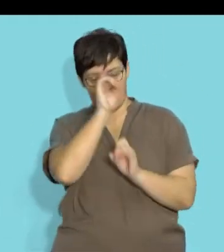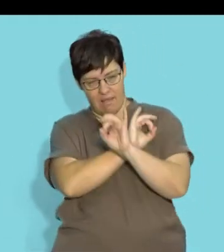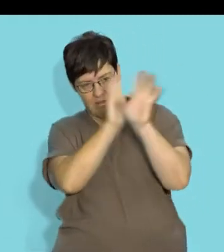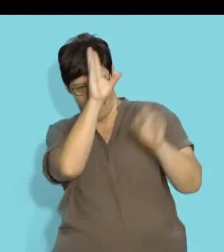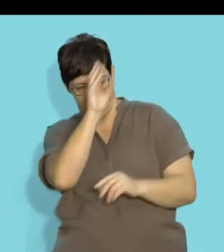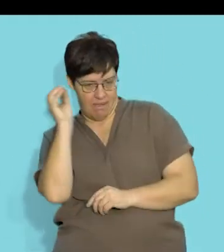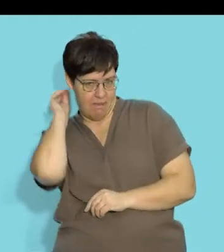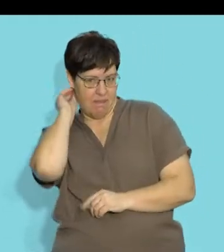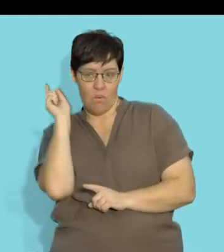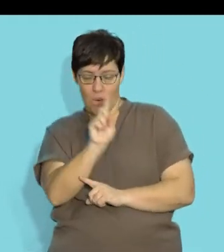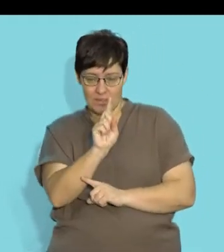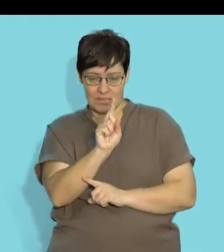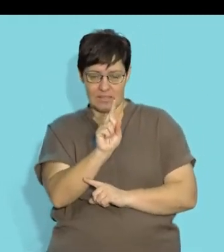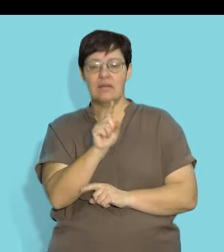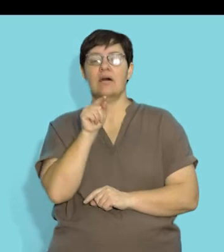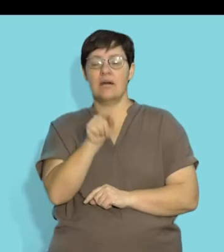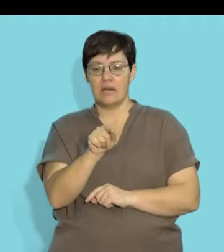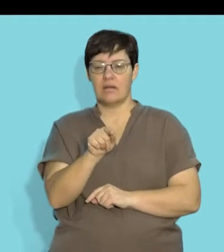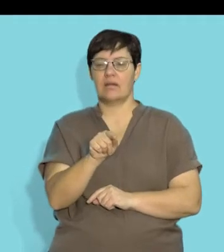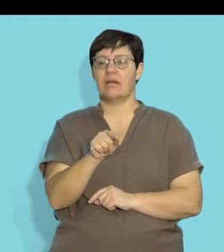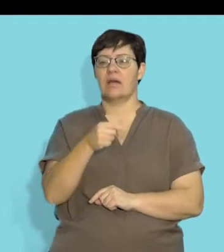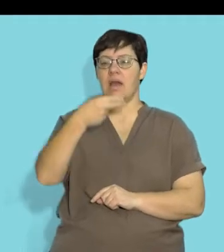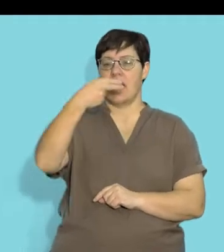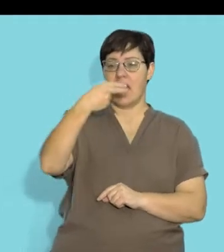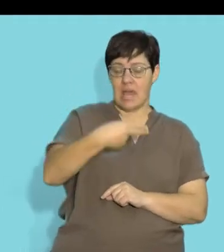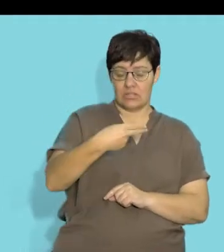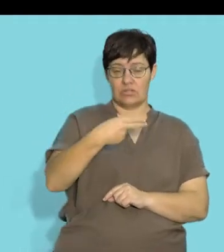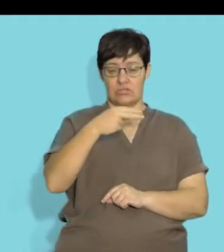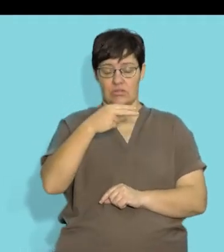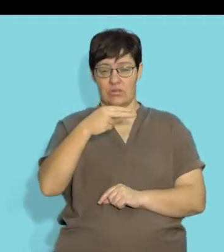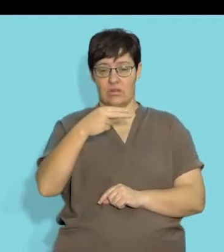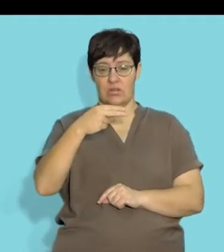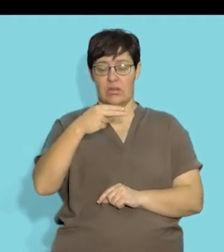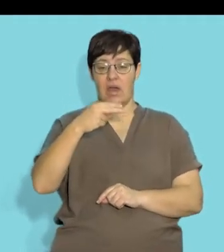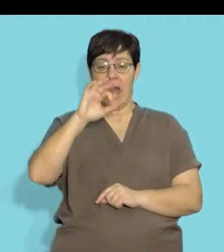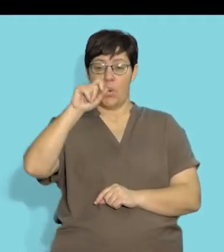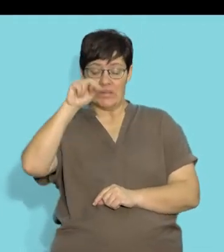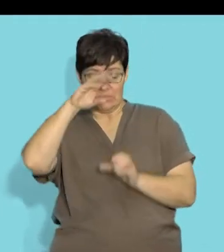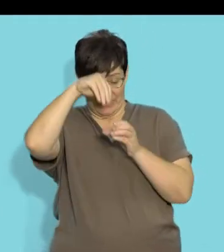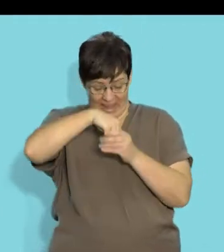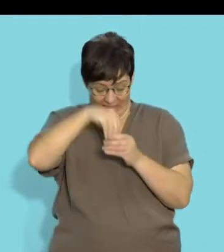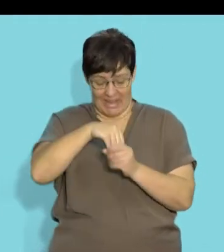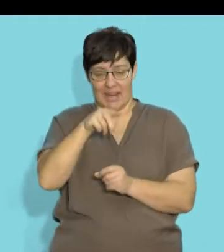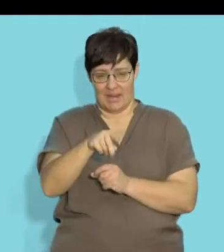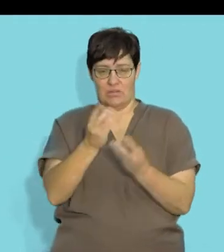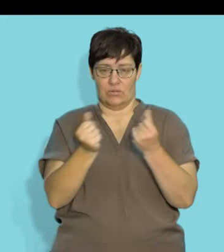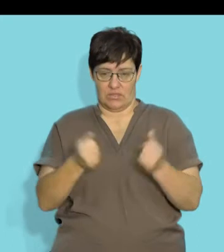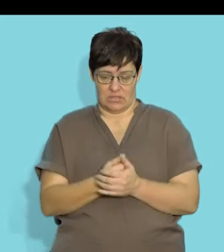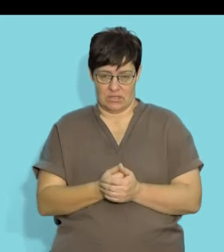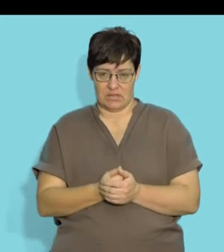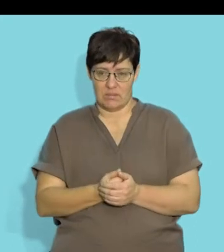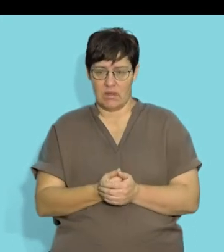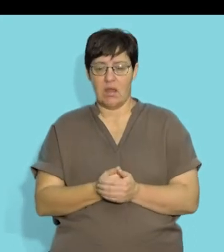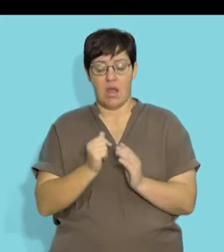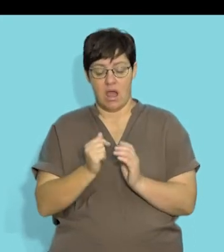let's also be mindful that it's about the concentration of the hydronium or the hydrogen ions in a solution. And also the